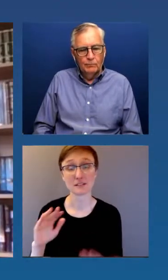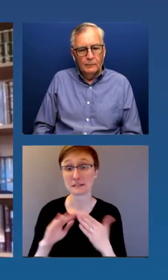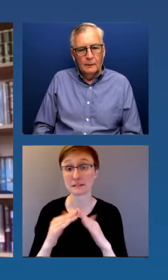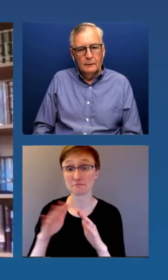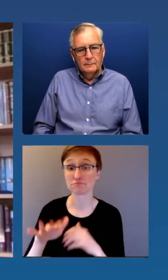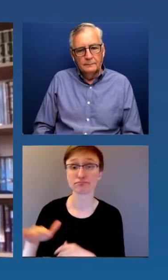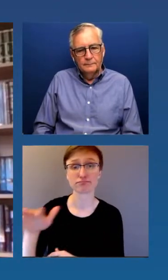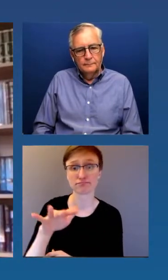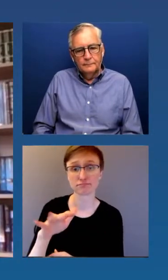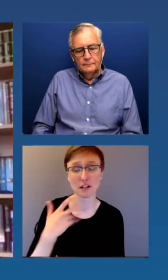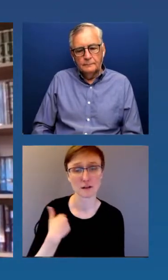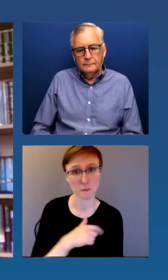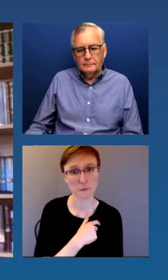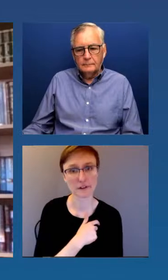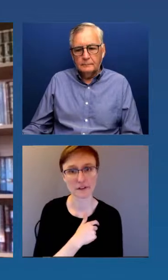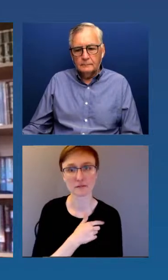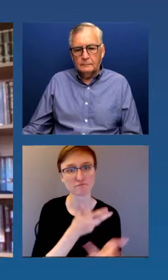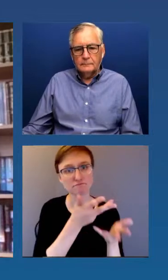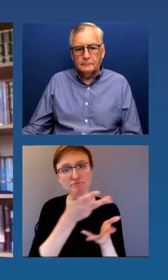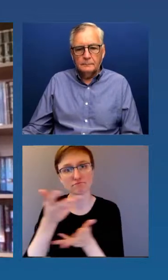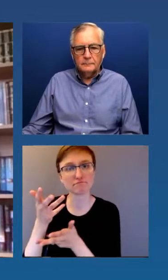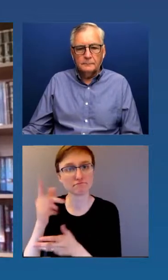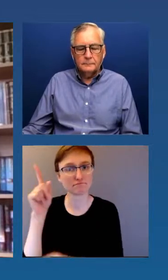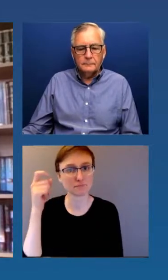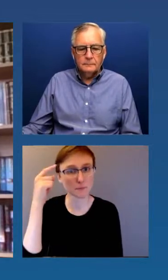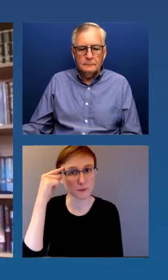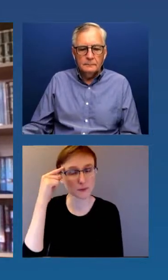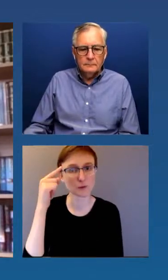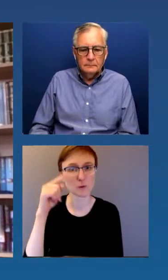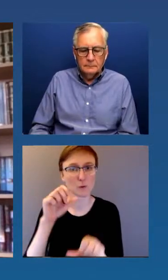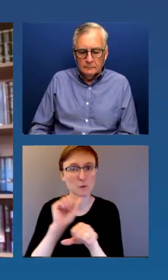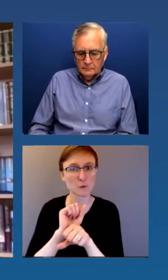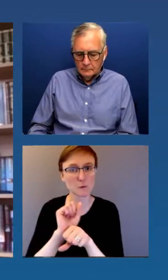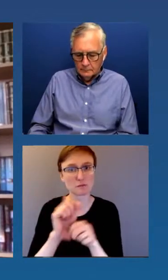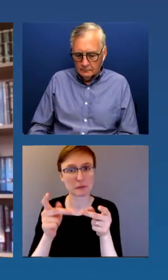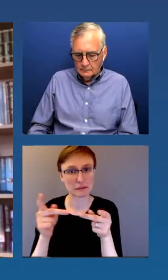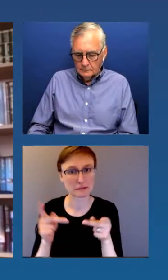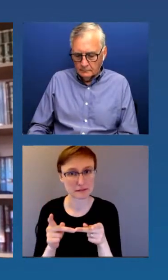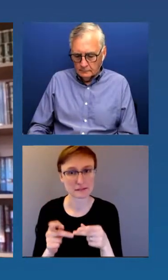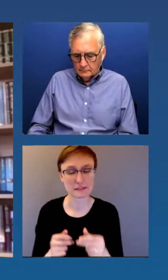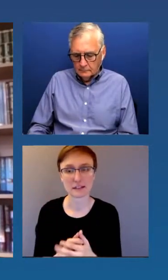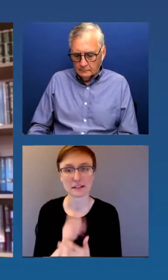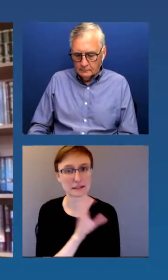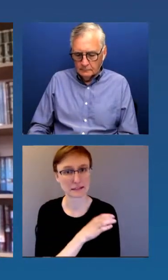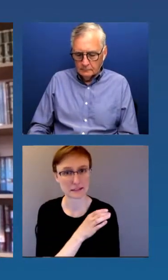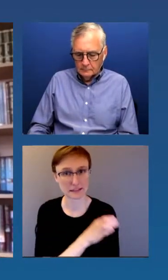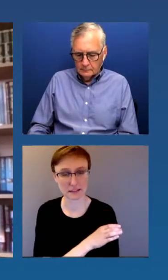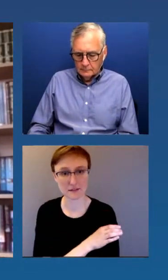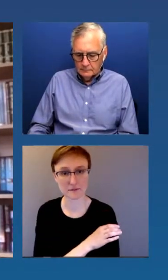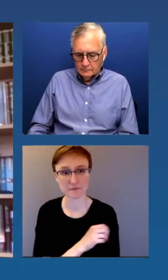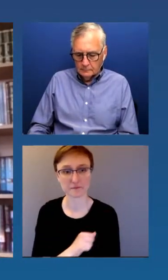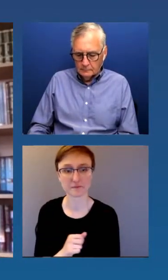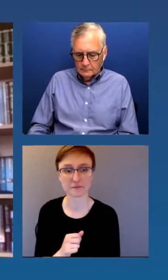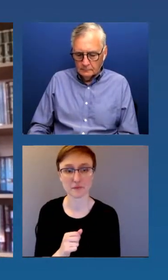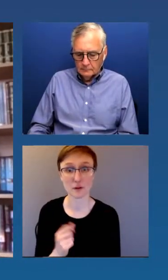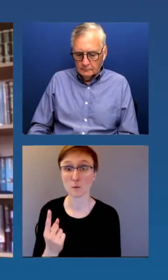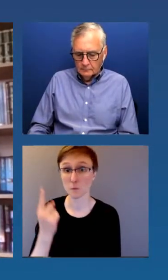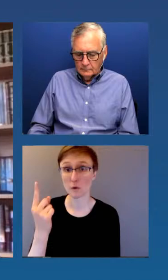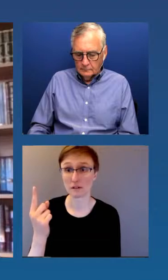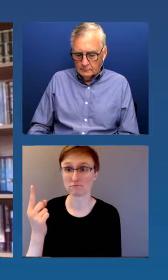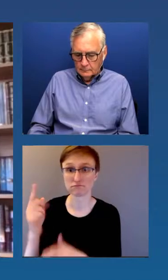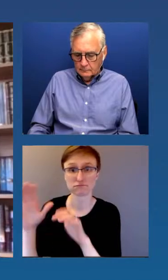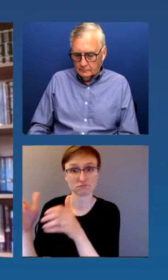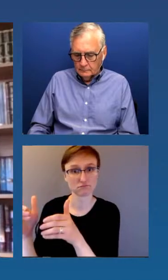on the topic of employers and workplace clinics. There was a particular employer that employs quite a number